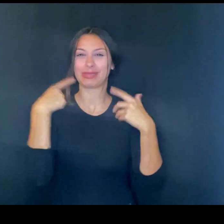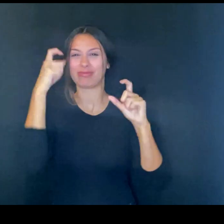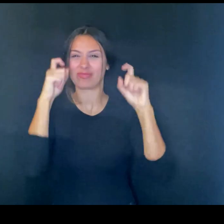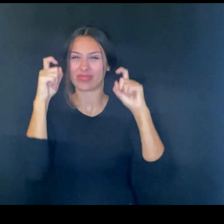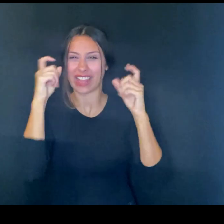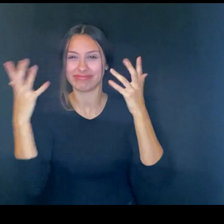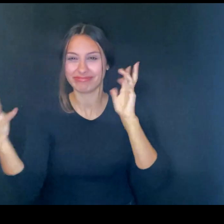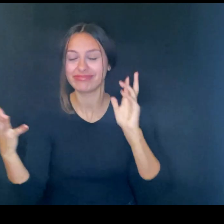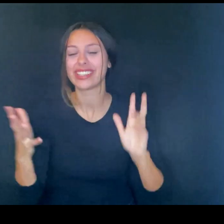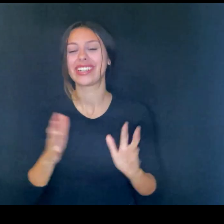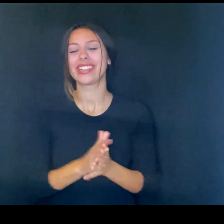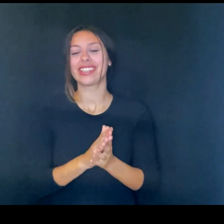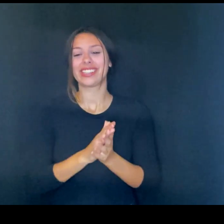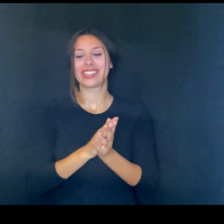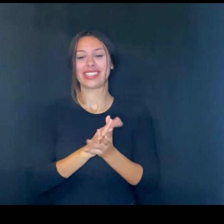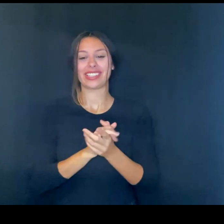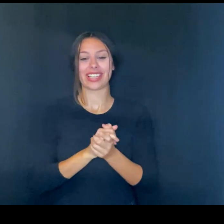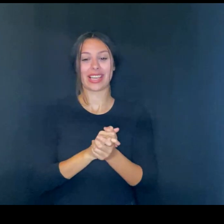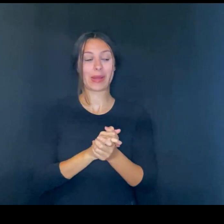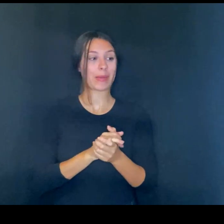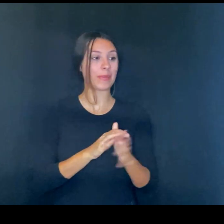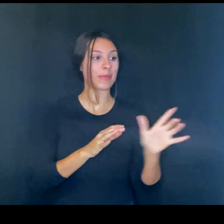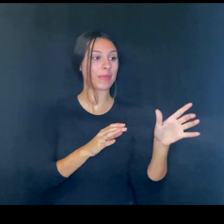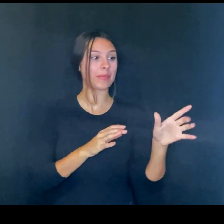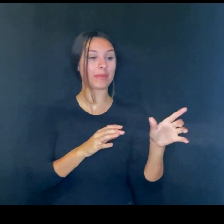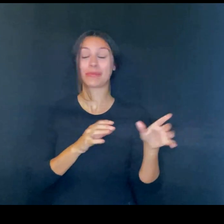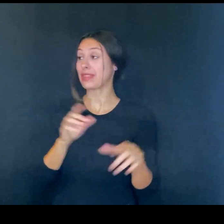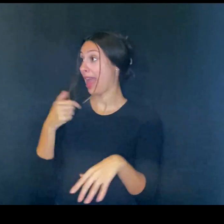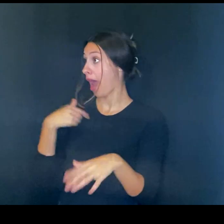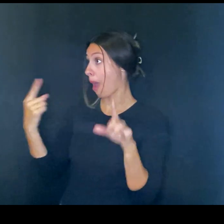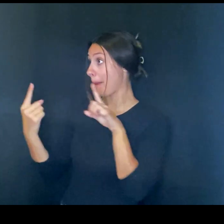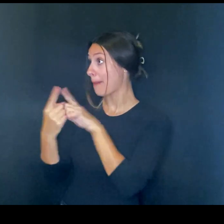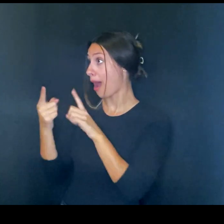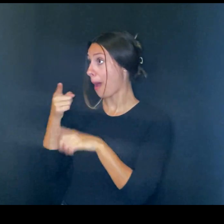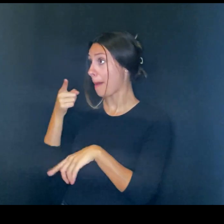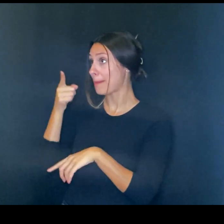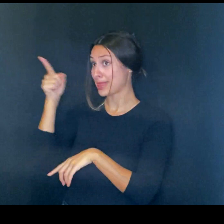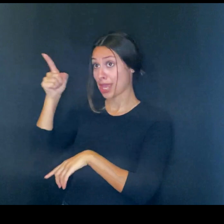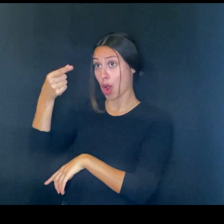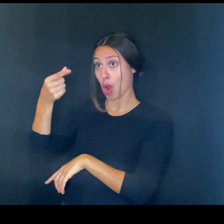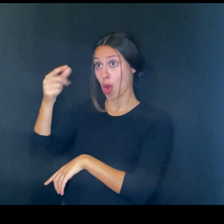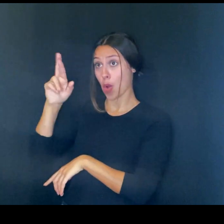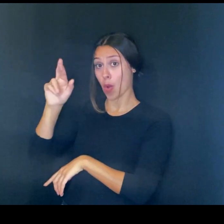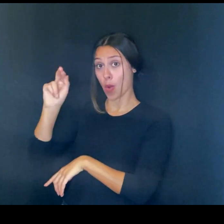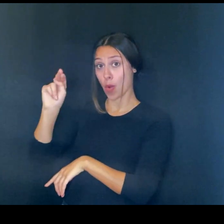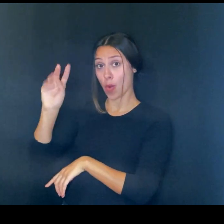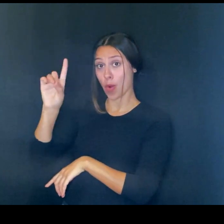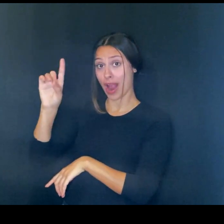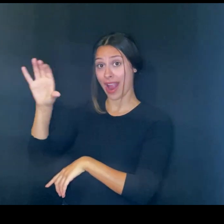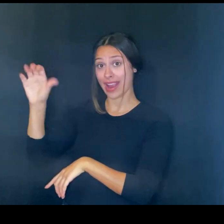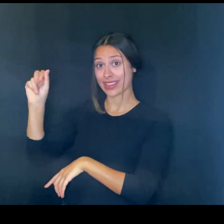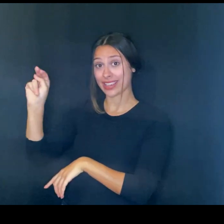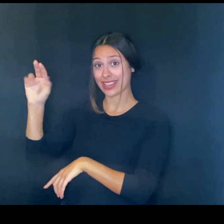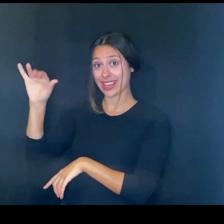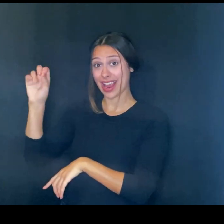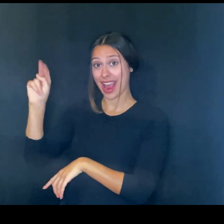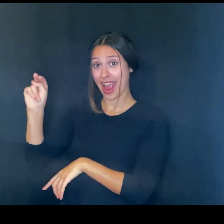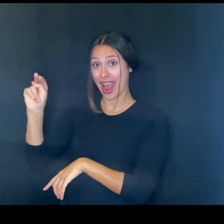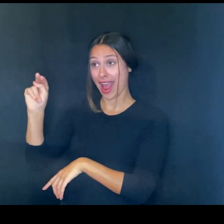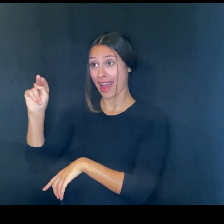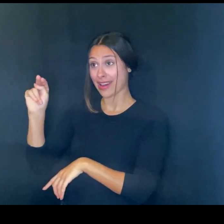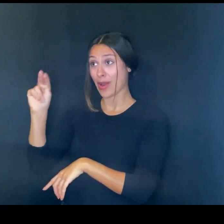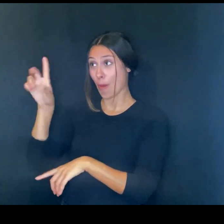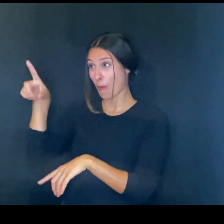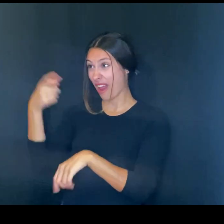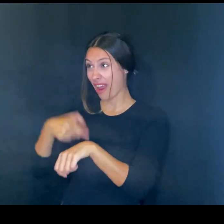palm of your hands. I ran into him at the Grand Canyon once. What? Yeah. Was he preaching into the canyon? No, he's